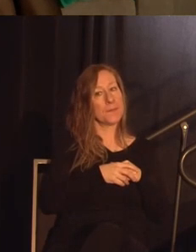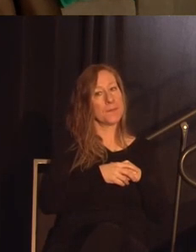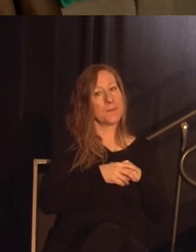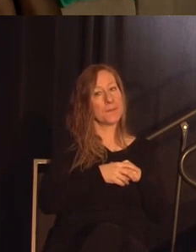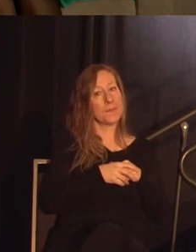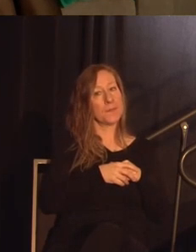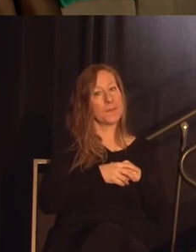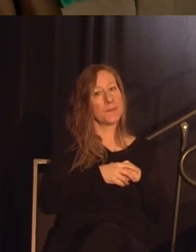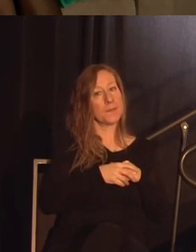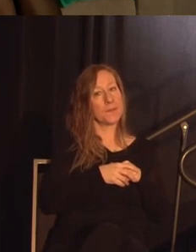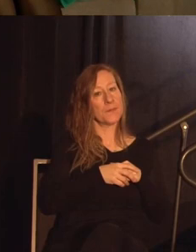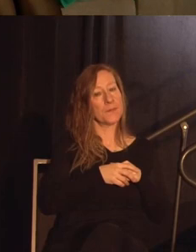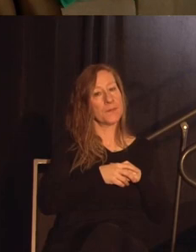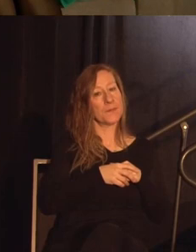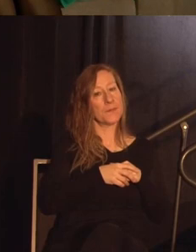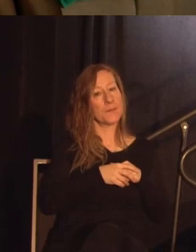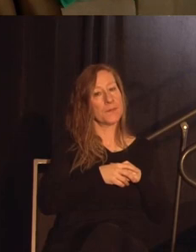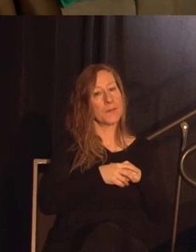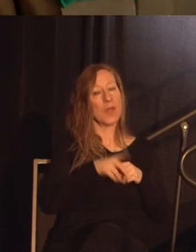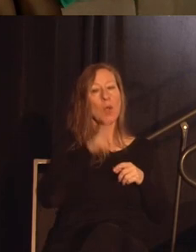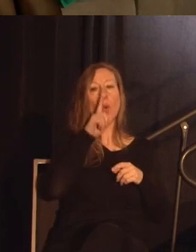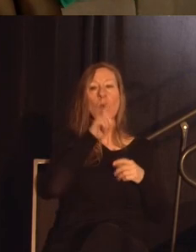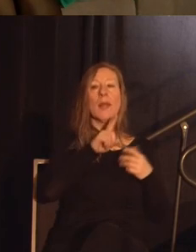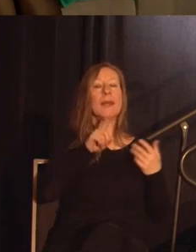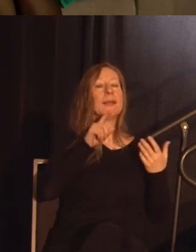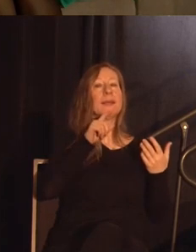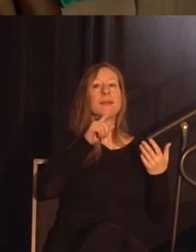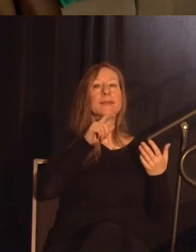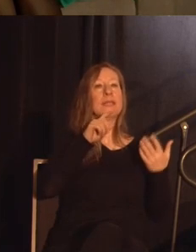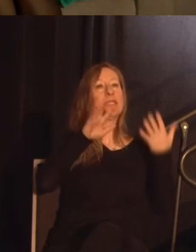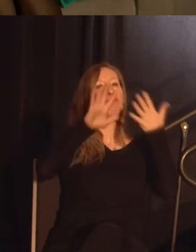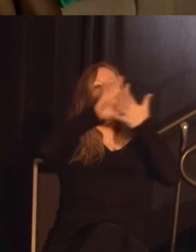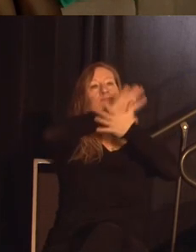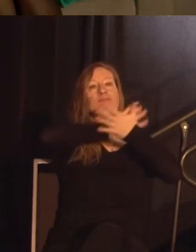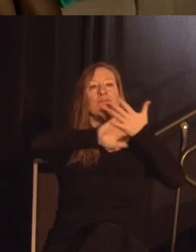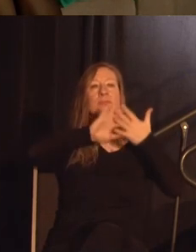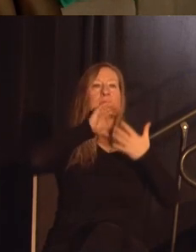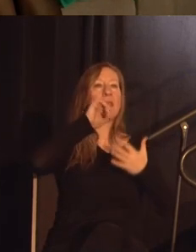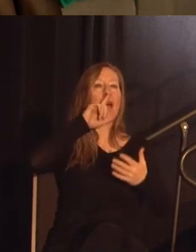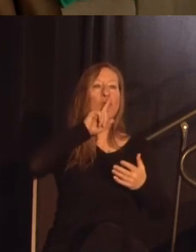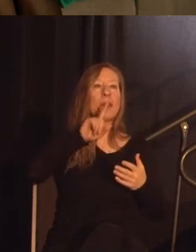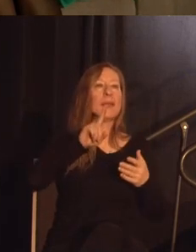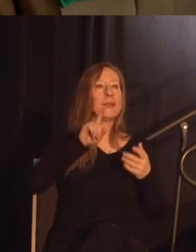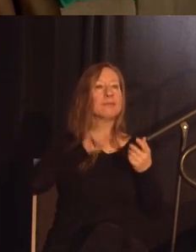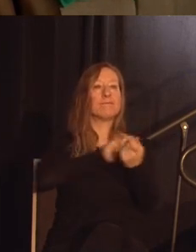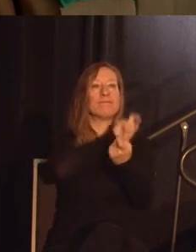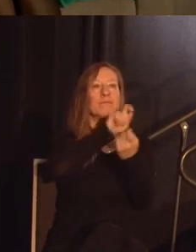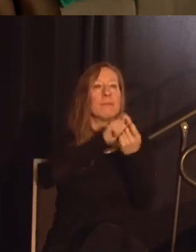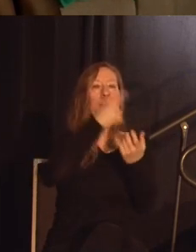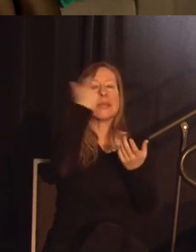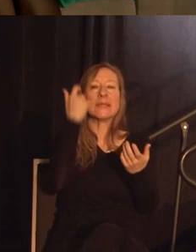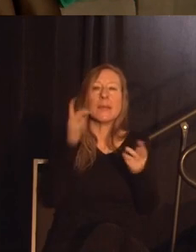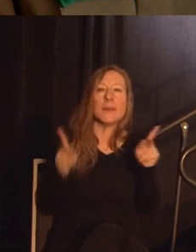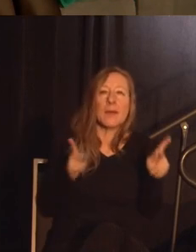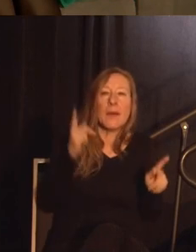illusion, because I think that people think of me as a very confessional,